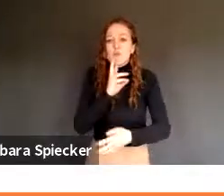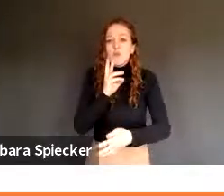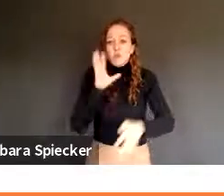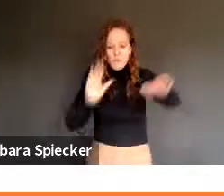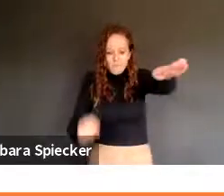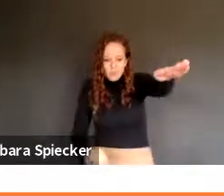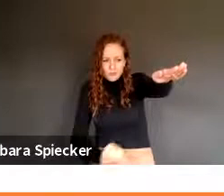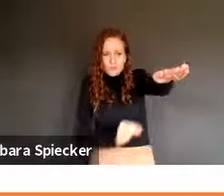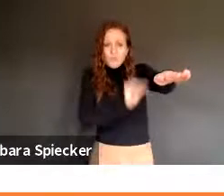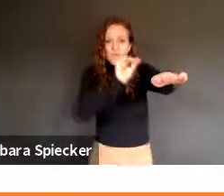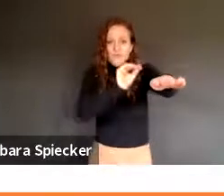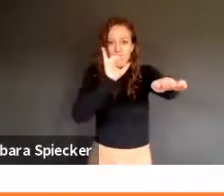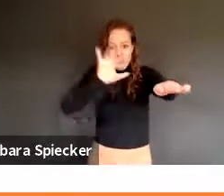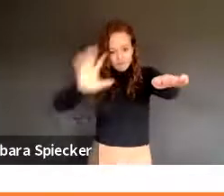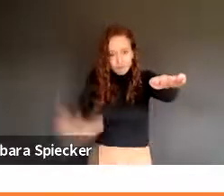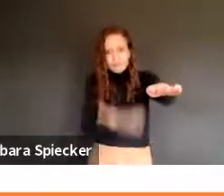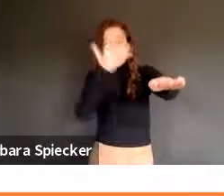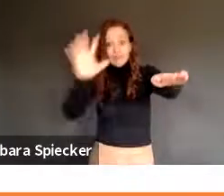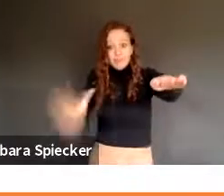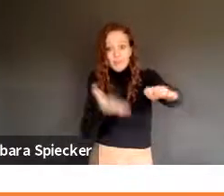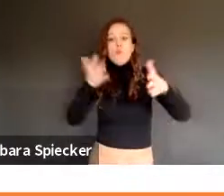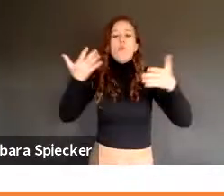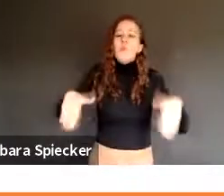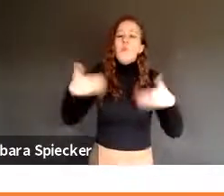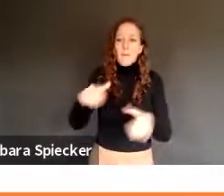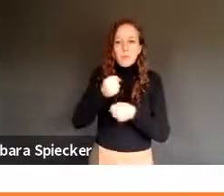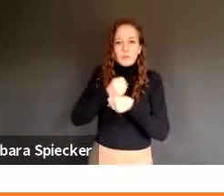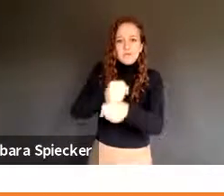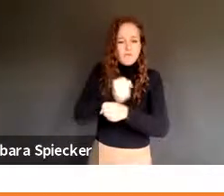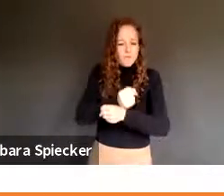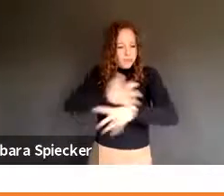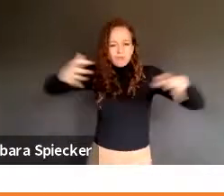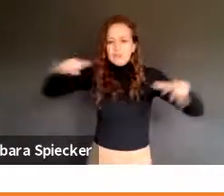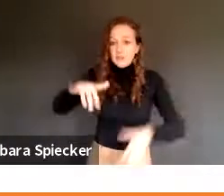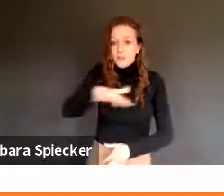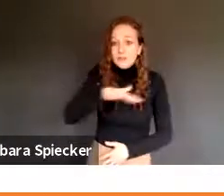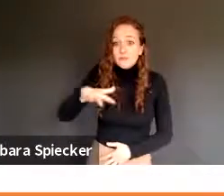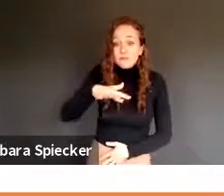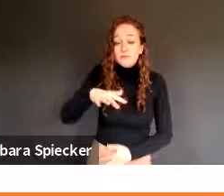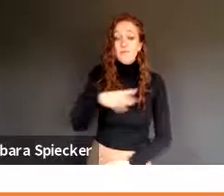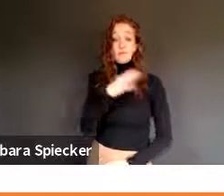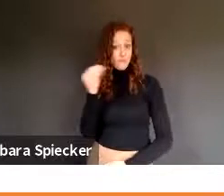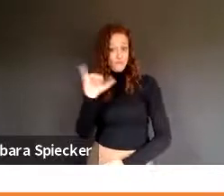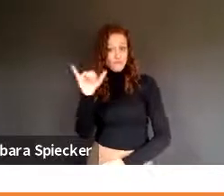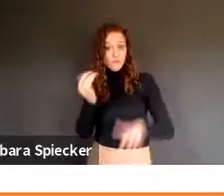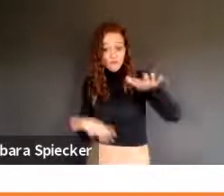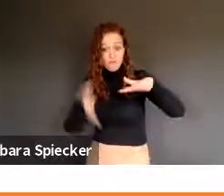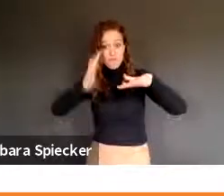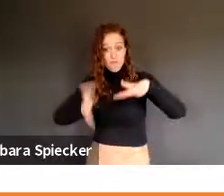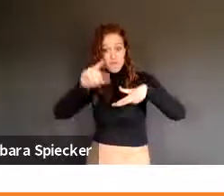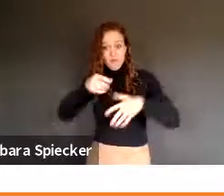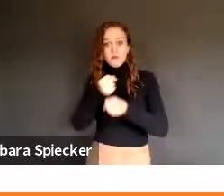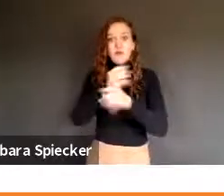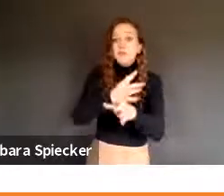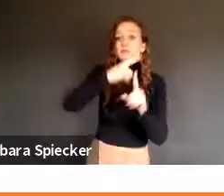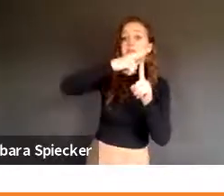depleted of nutrients will move away from the shore, offshore, and in its place will be welled up colder water that is replete